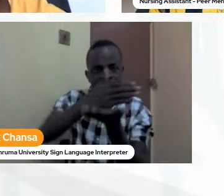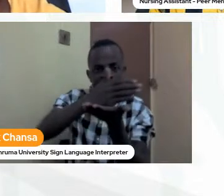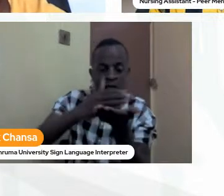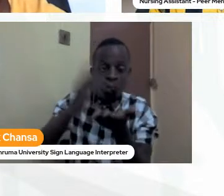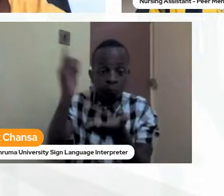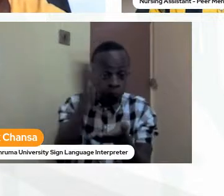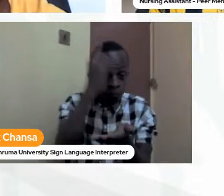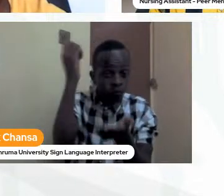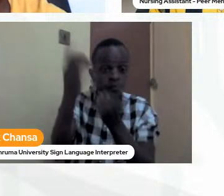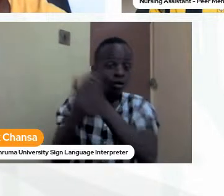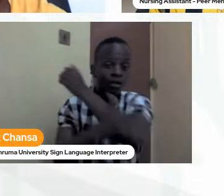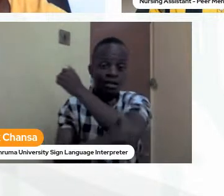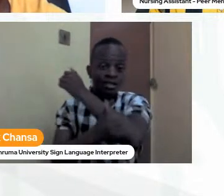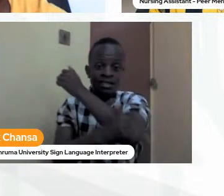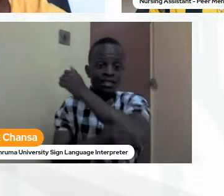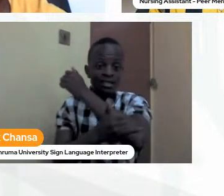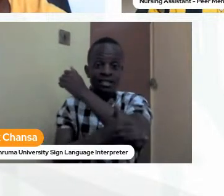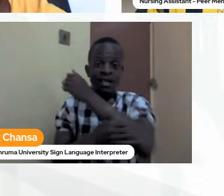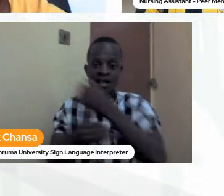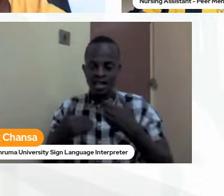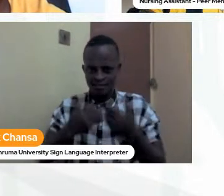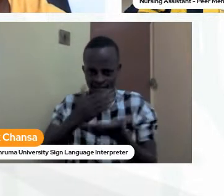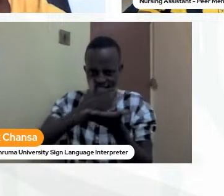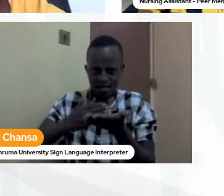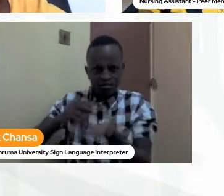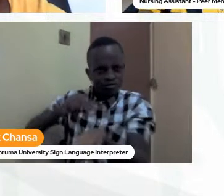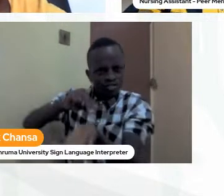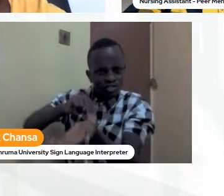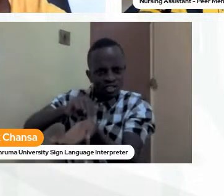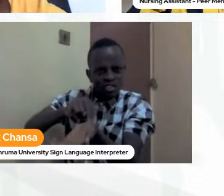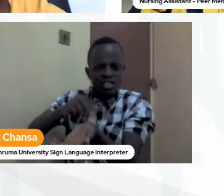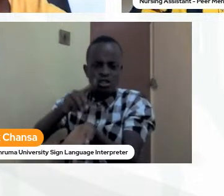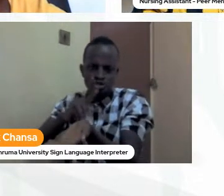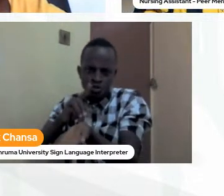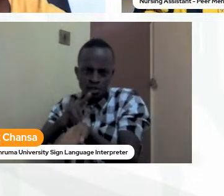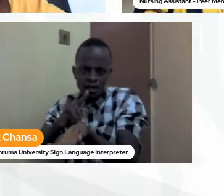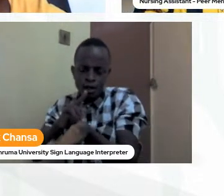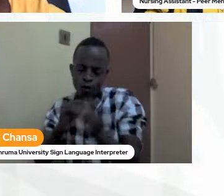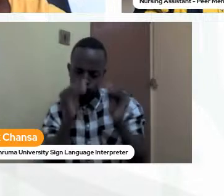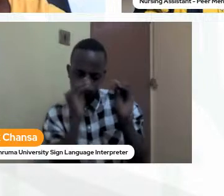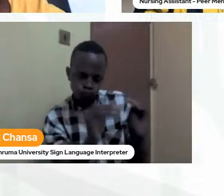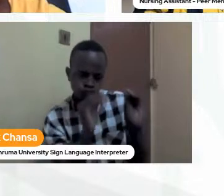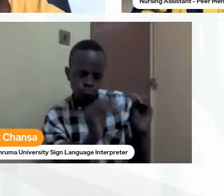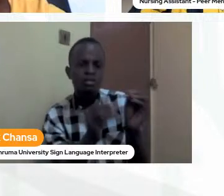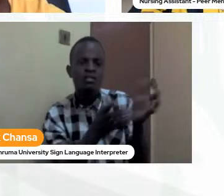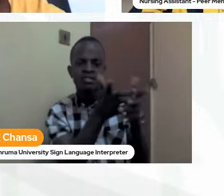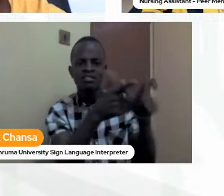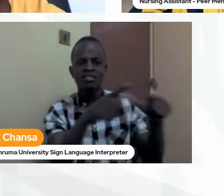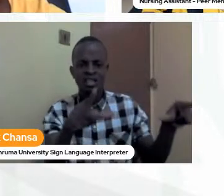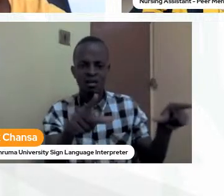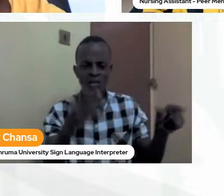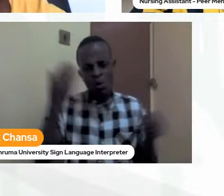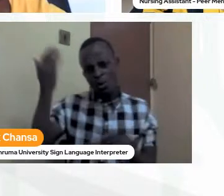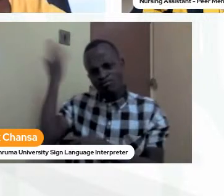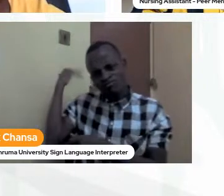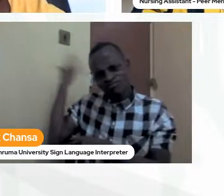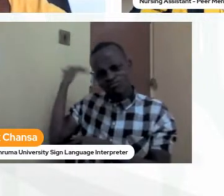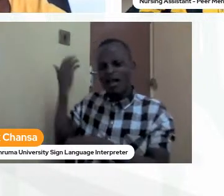country have now healthcare providers that have been trained in basic sign language, which was a challenge